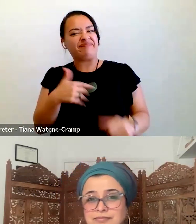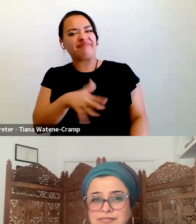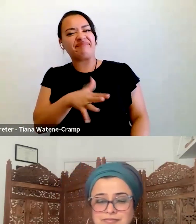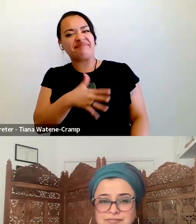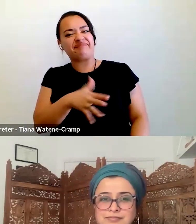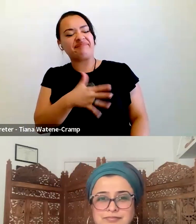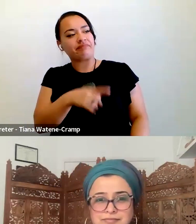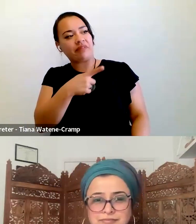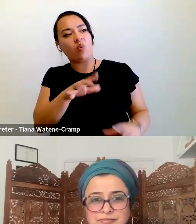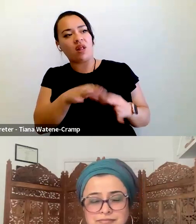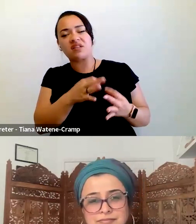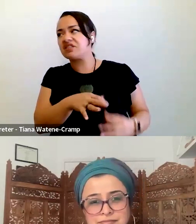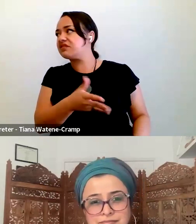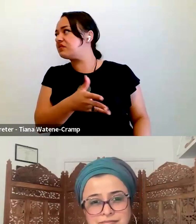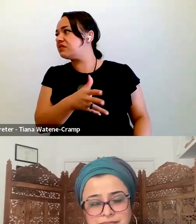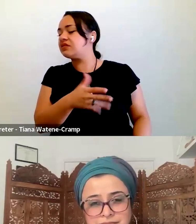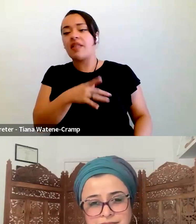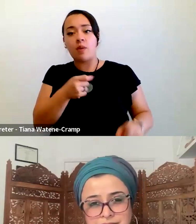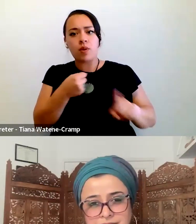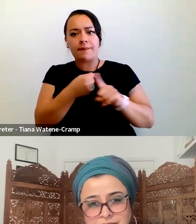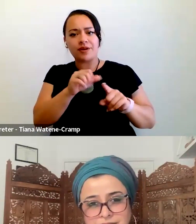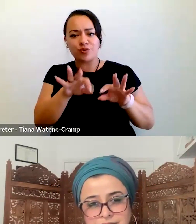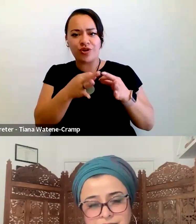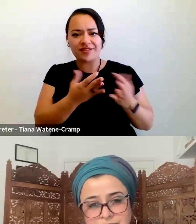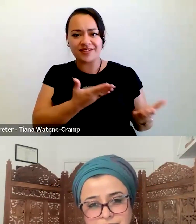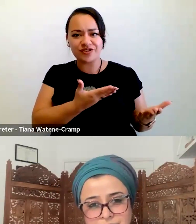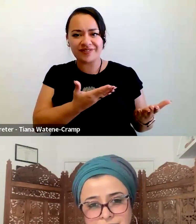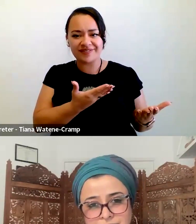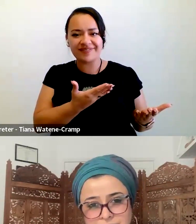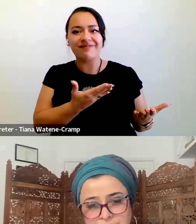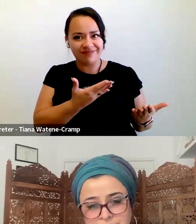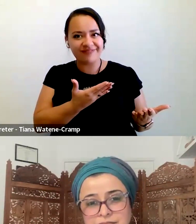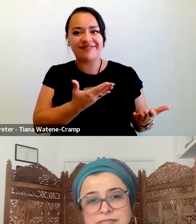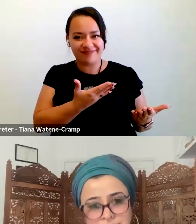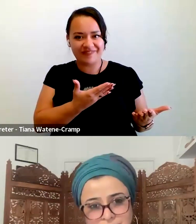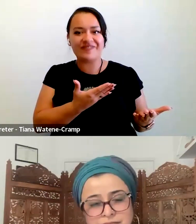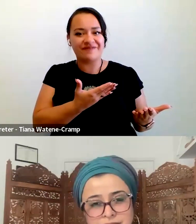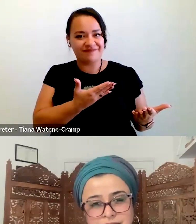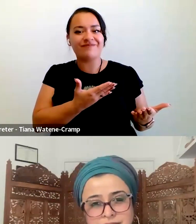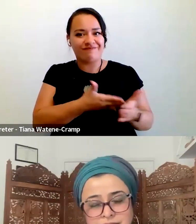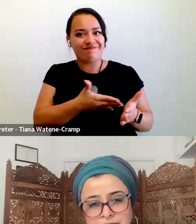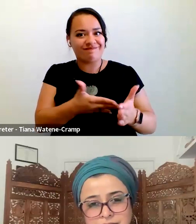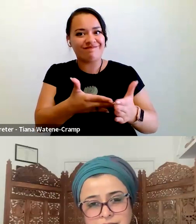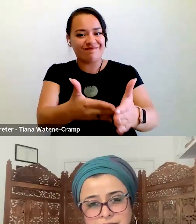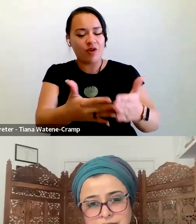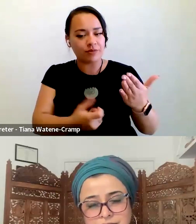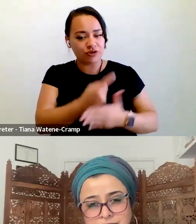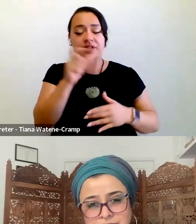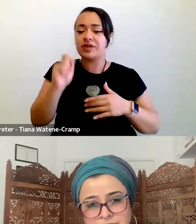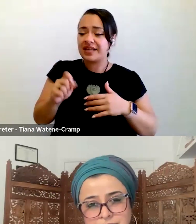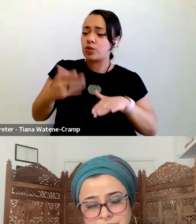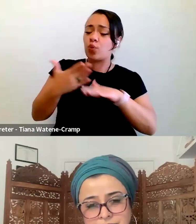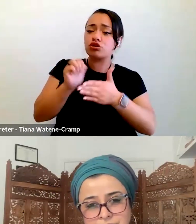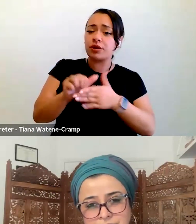has implications too. So really thinking through, all right, how can, yes, the workshops, yes, all of those things that you mentioned, but also